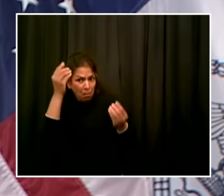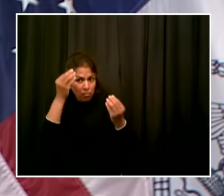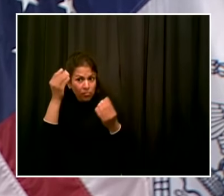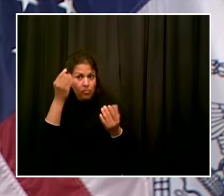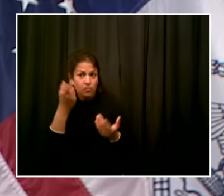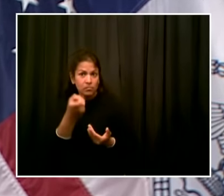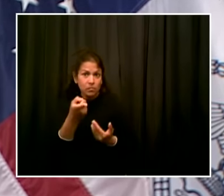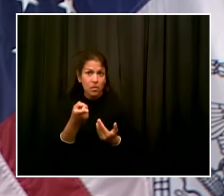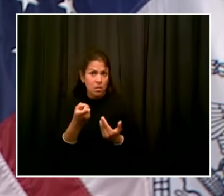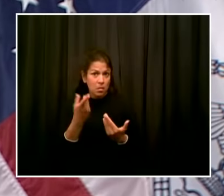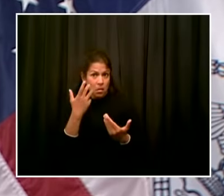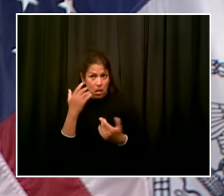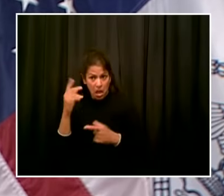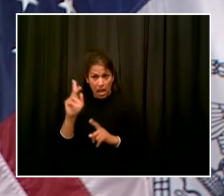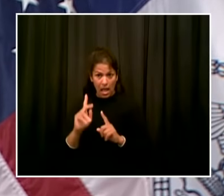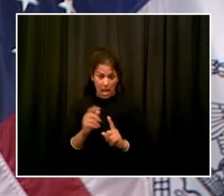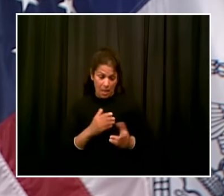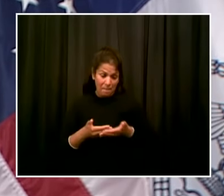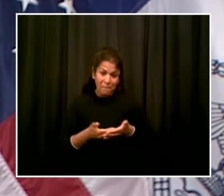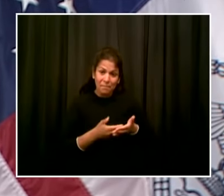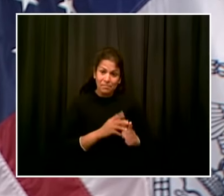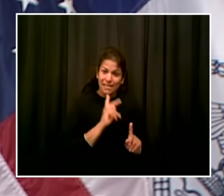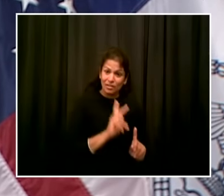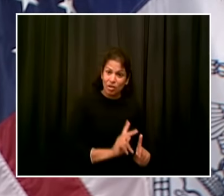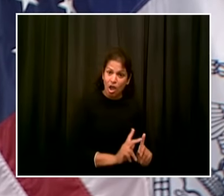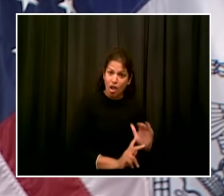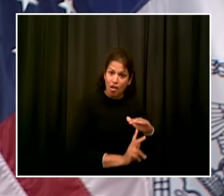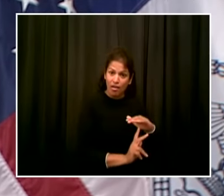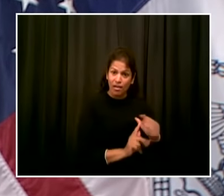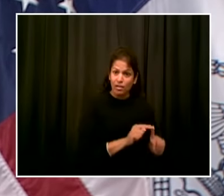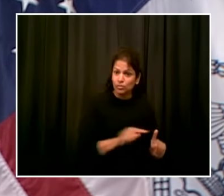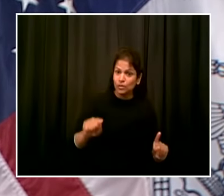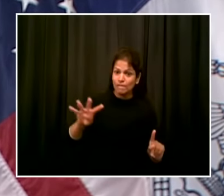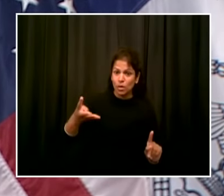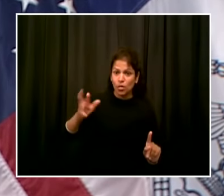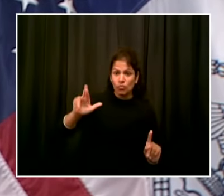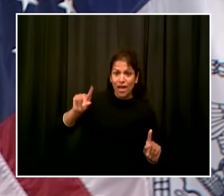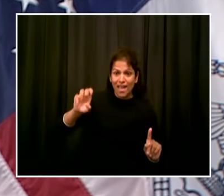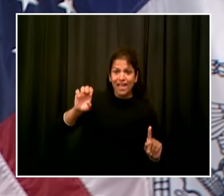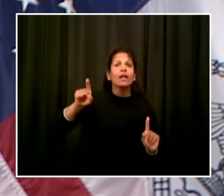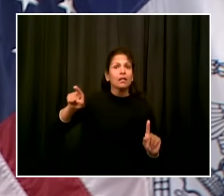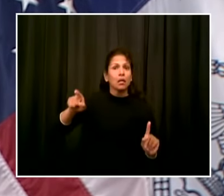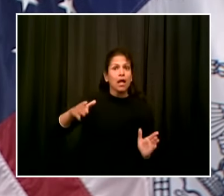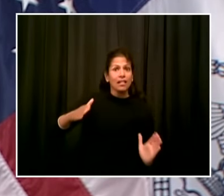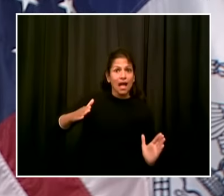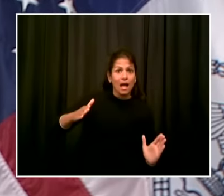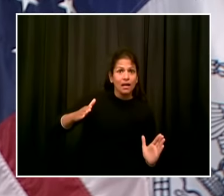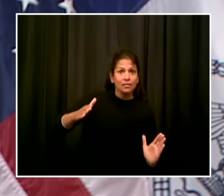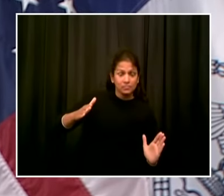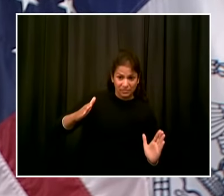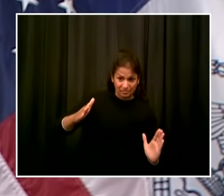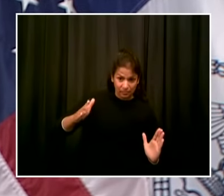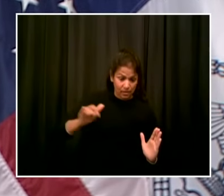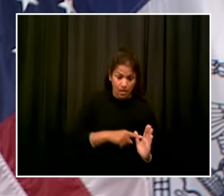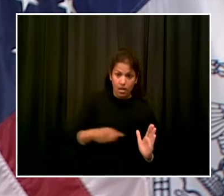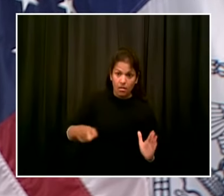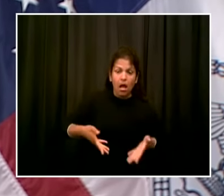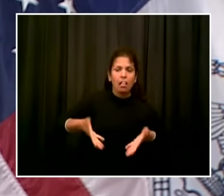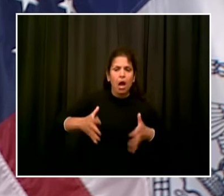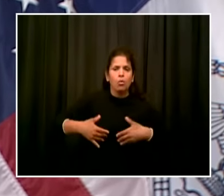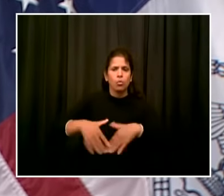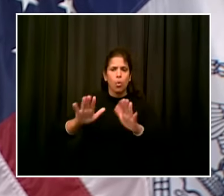not? Andrew, great question. You excel in the leadoff spot. Since it's baseball week, we can keep these analogies going all